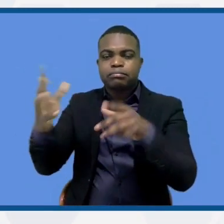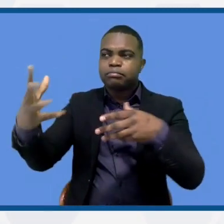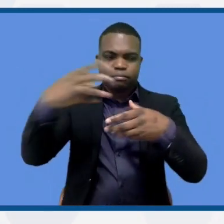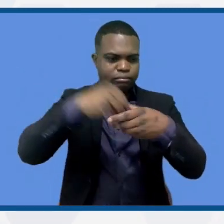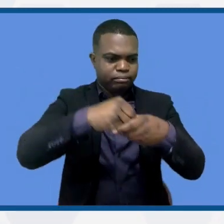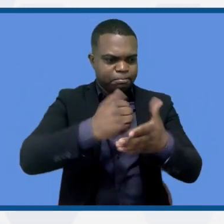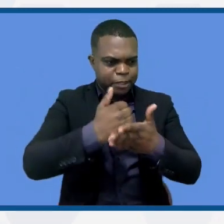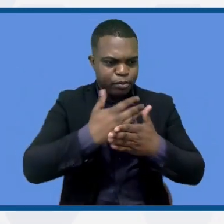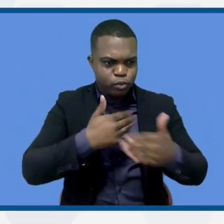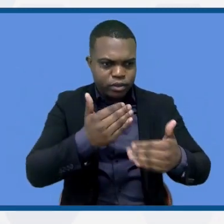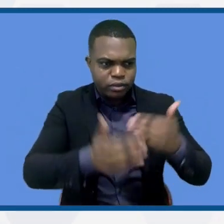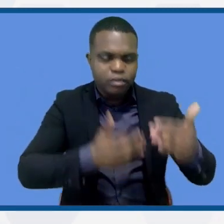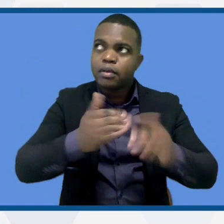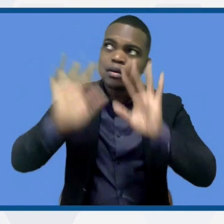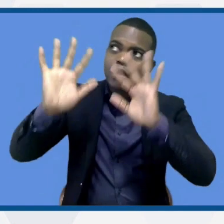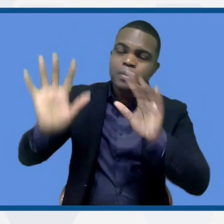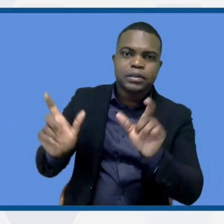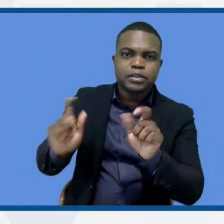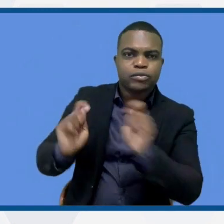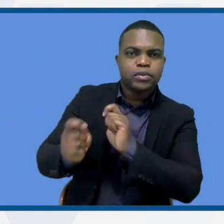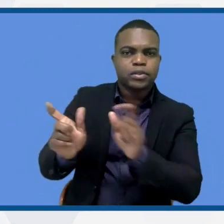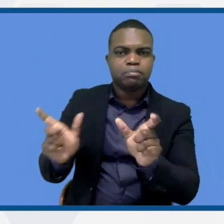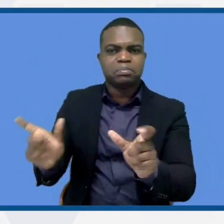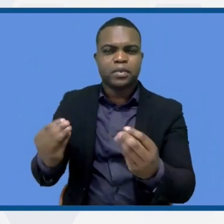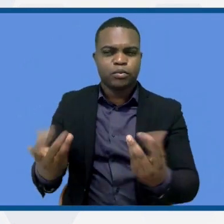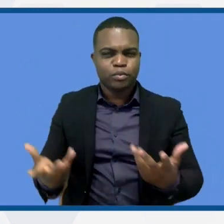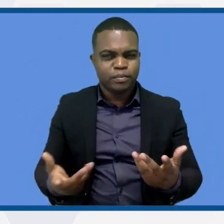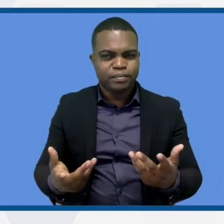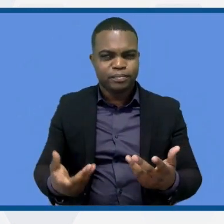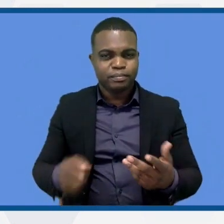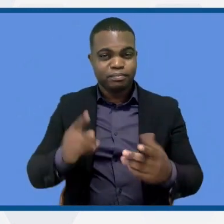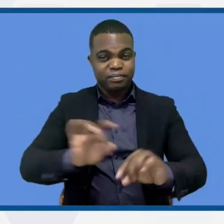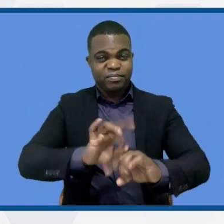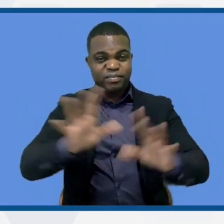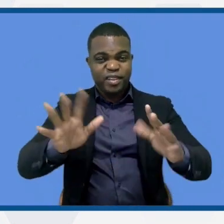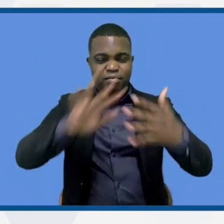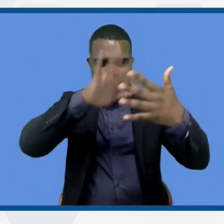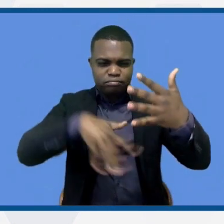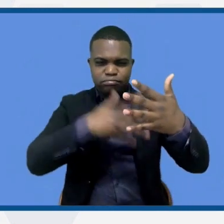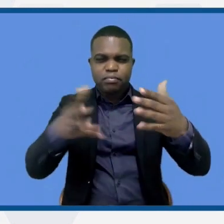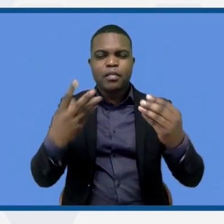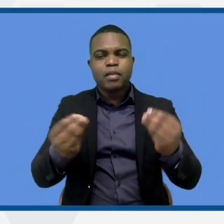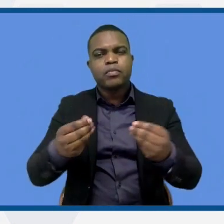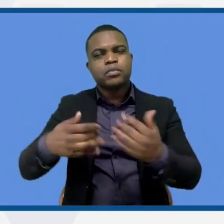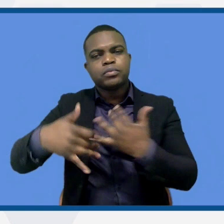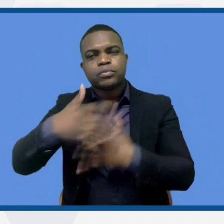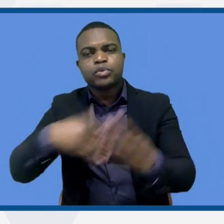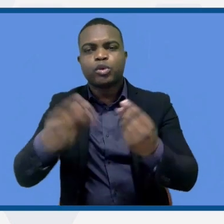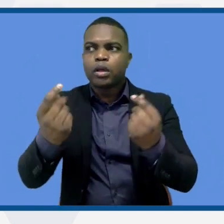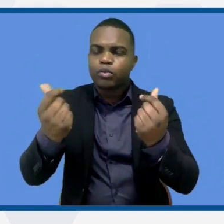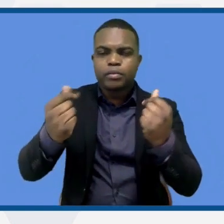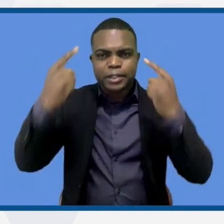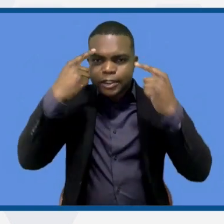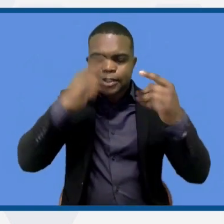that is based on the performance that each country has, considering several capacities that can